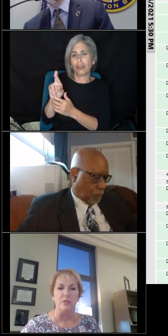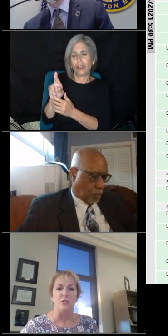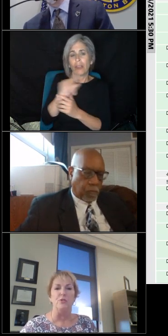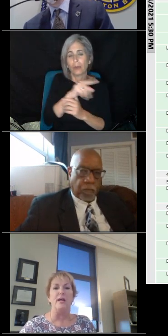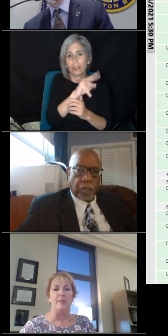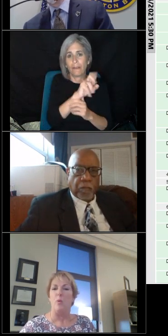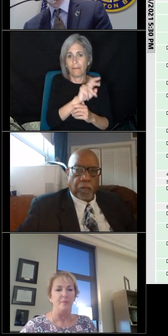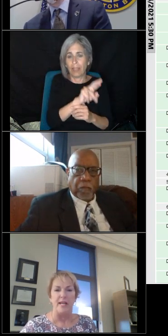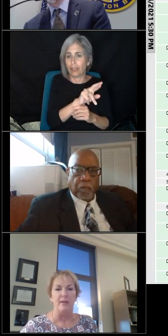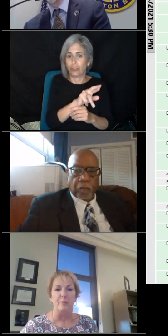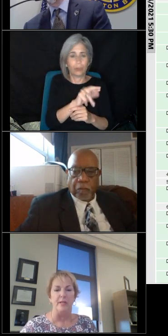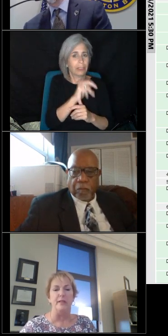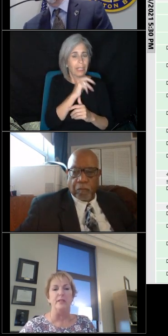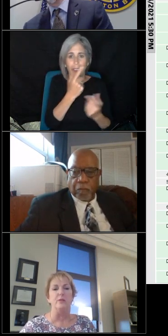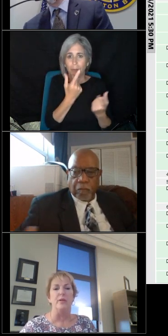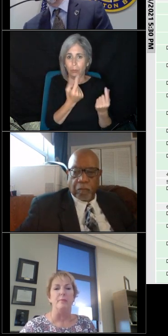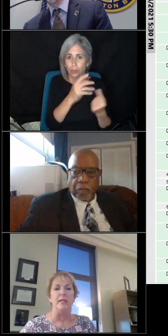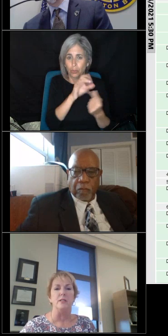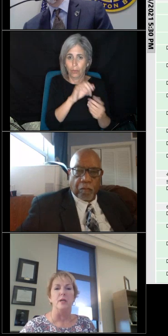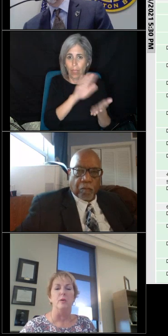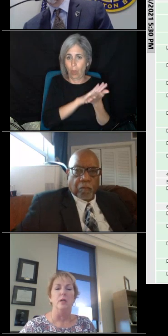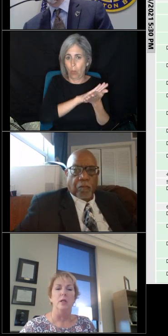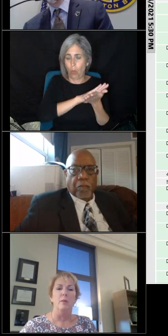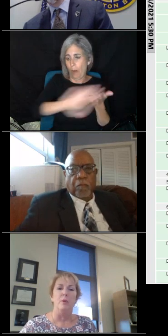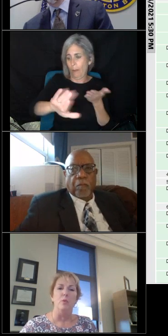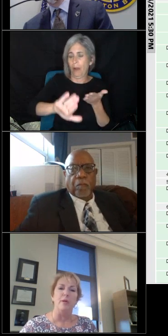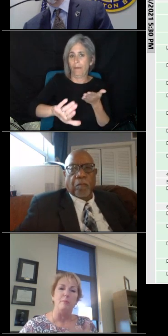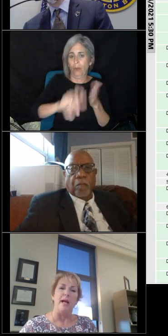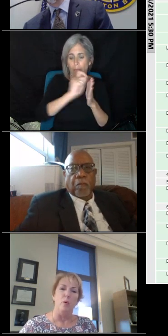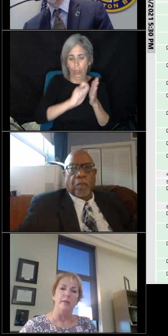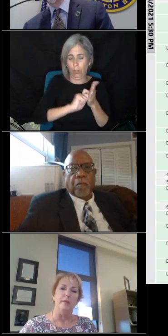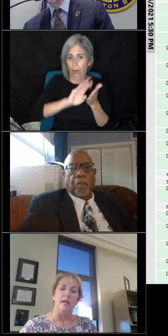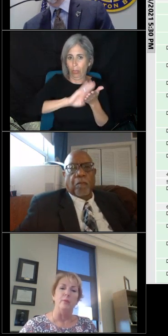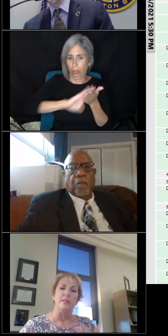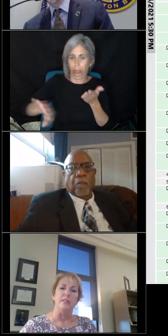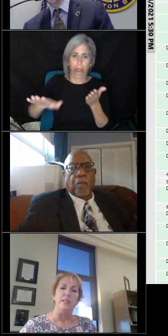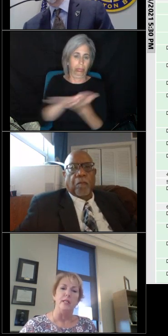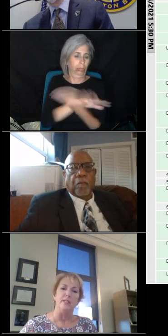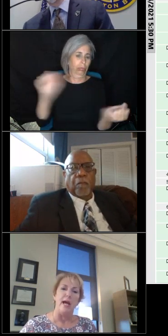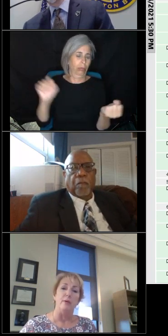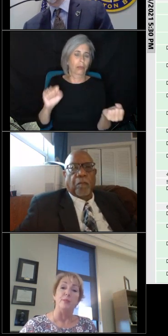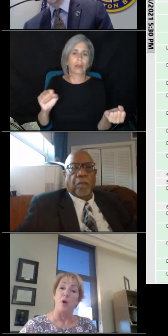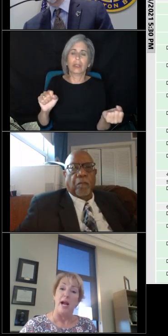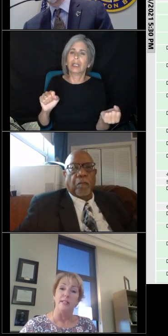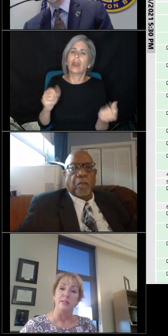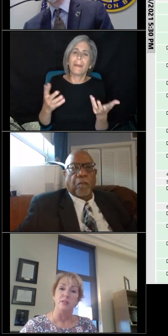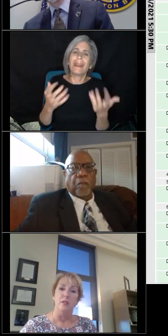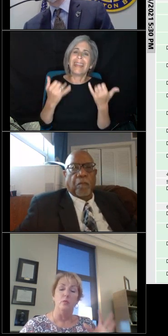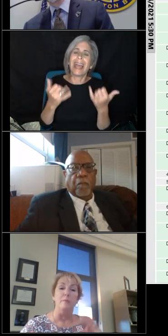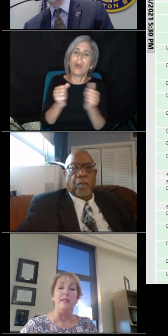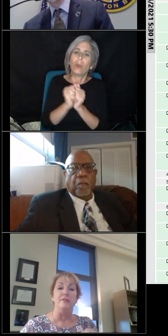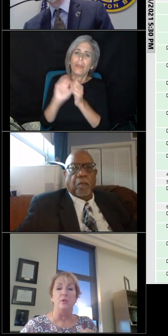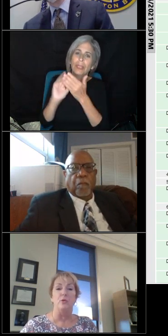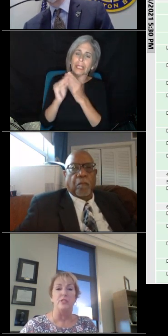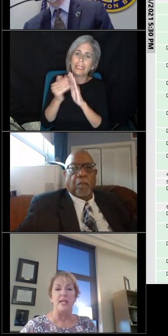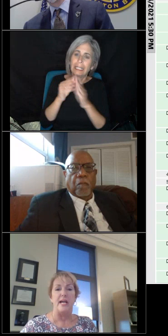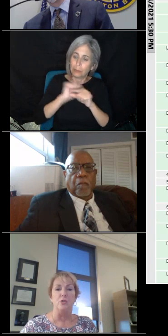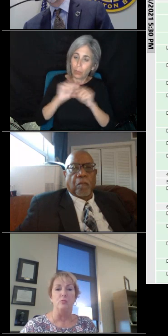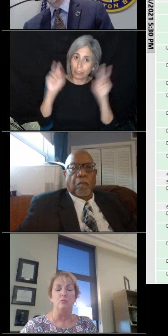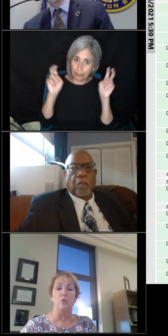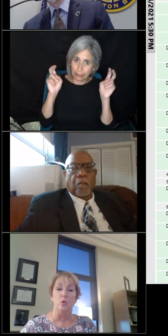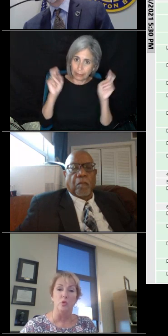specifically instructed to do that. They wiped it out the minute they did the written minute. So, but we'll bring back what the city does now as a practice. We meet the